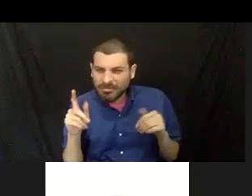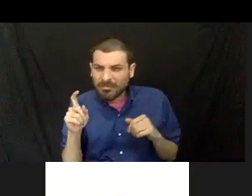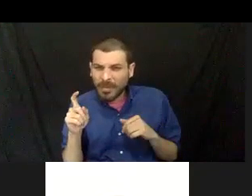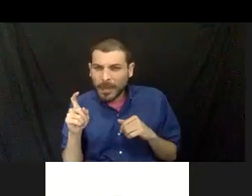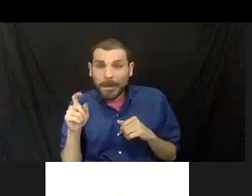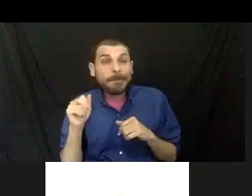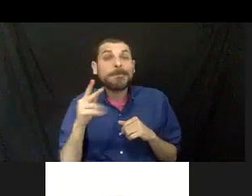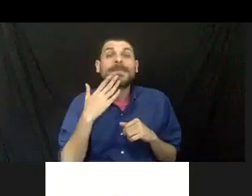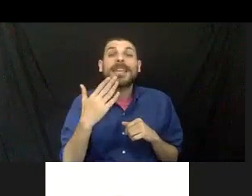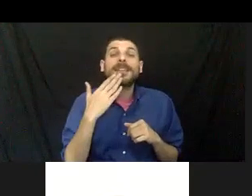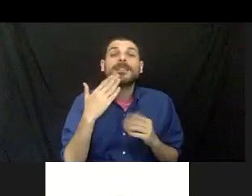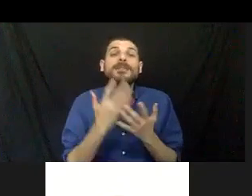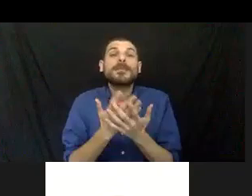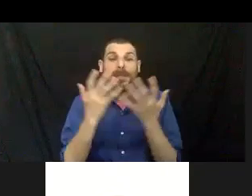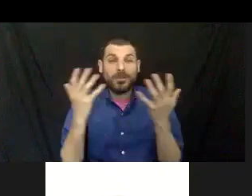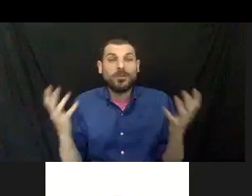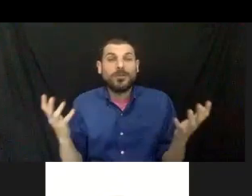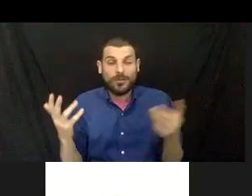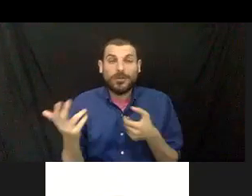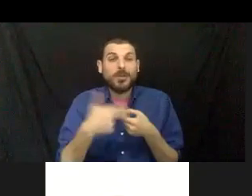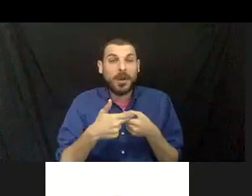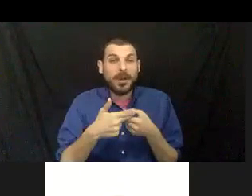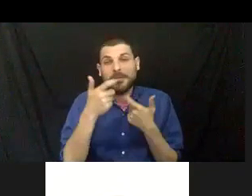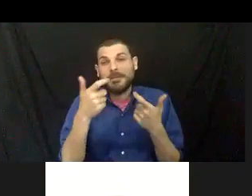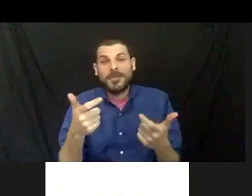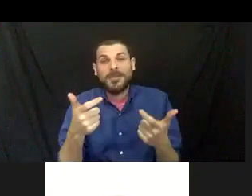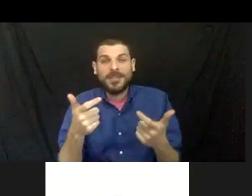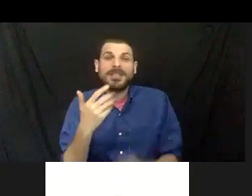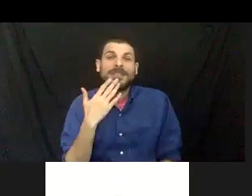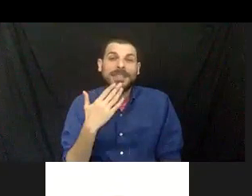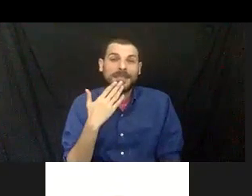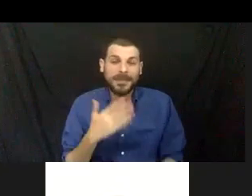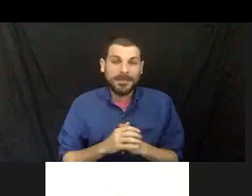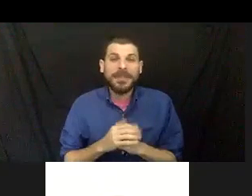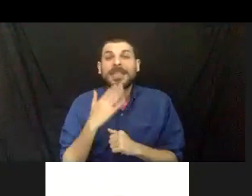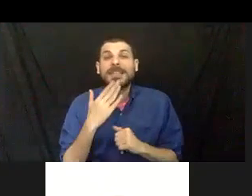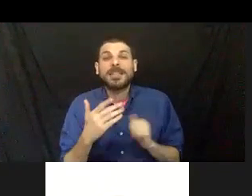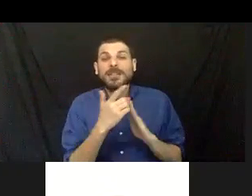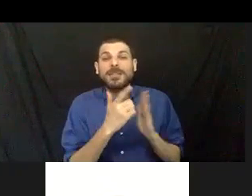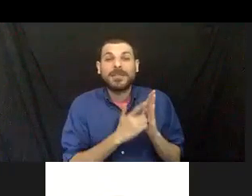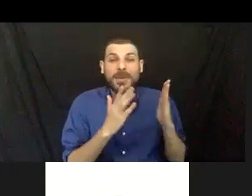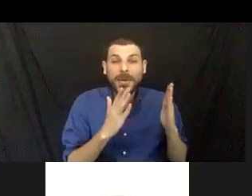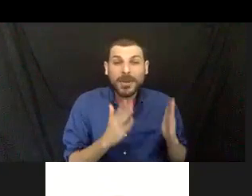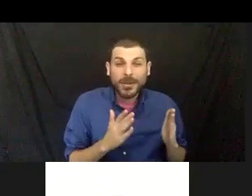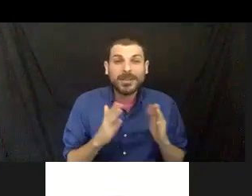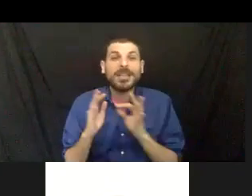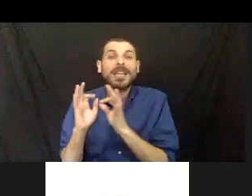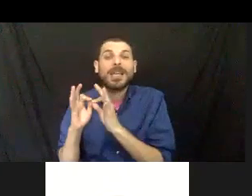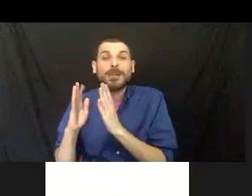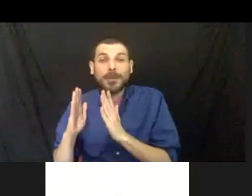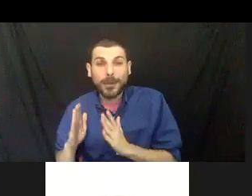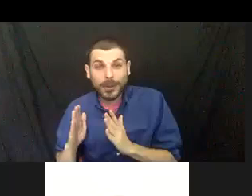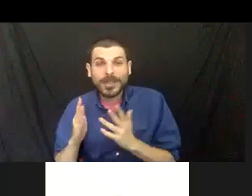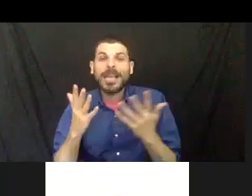Thank you everyone so much for joining us. Thank you to the lawyers, the interpreters, and of course our viewers